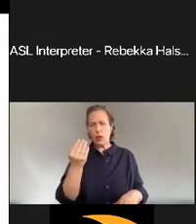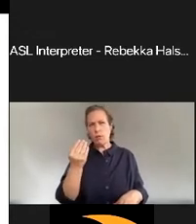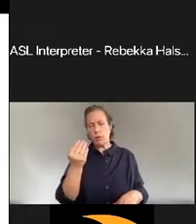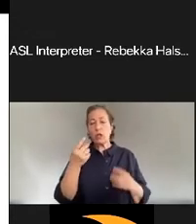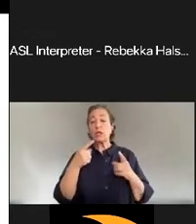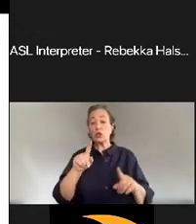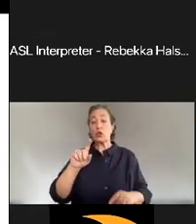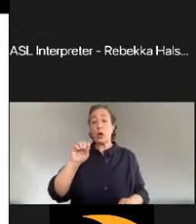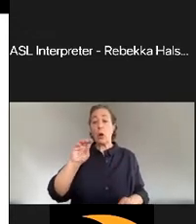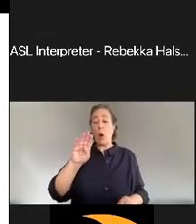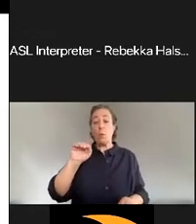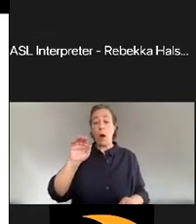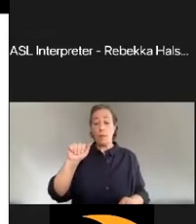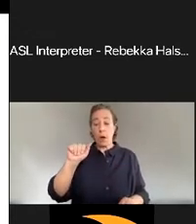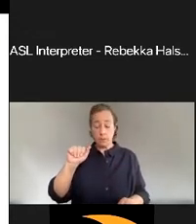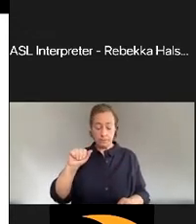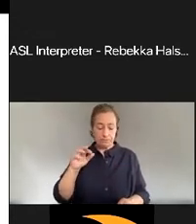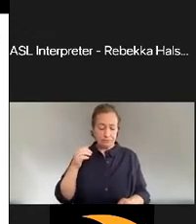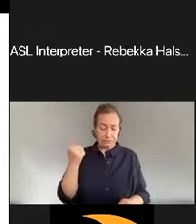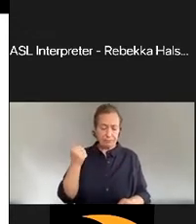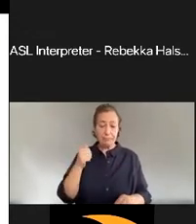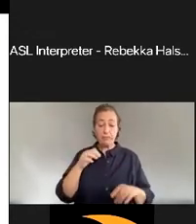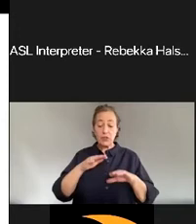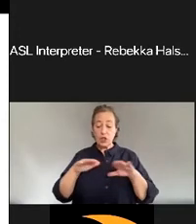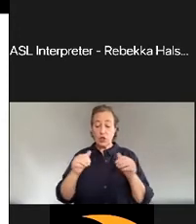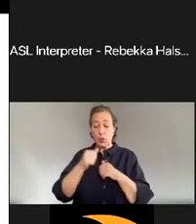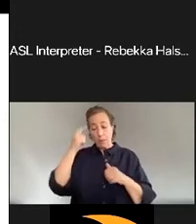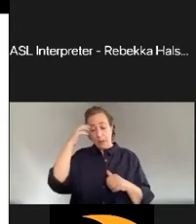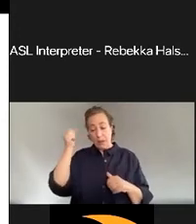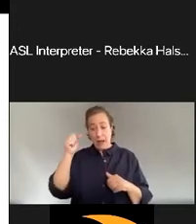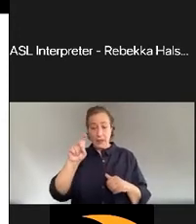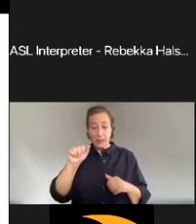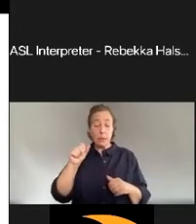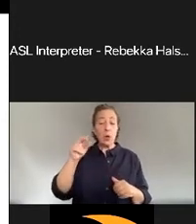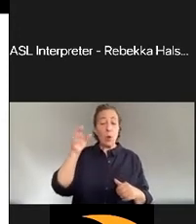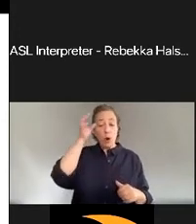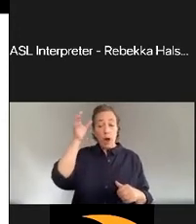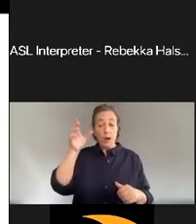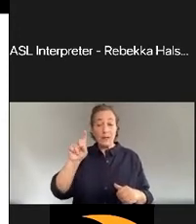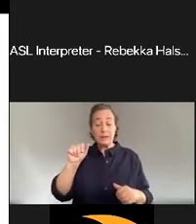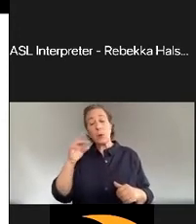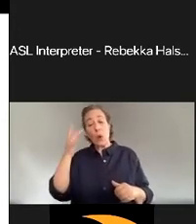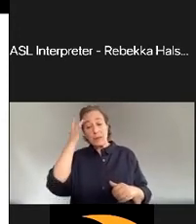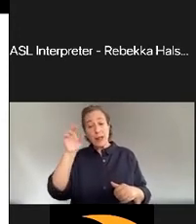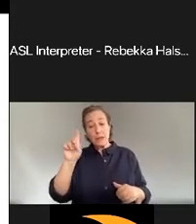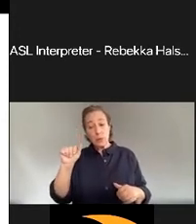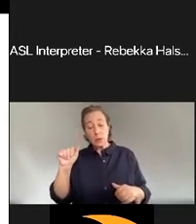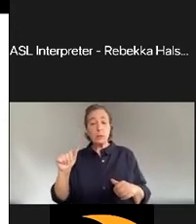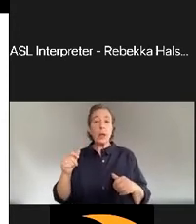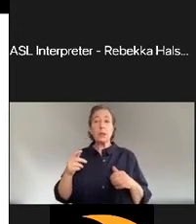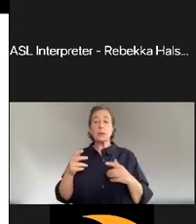that children with mental health disabilities or cognitive disabilities, intellectual disabilities, whether or not